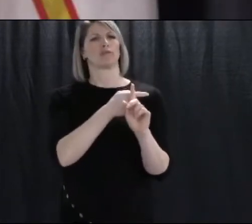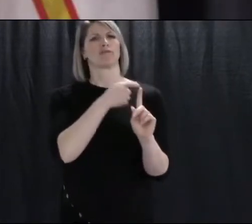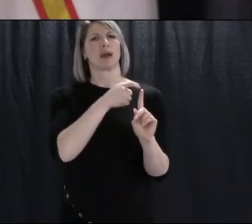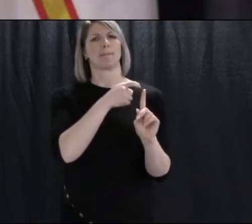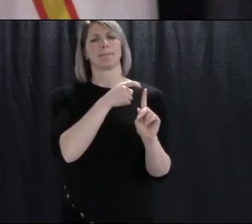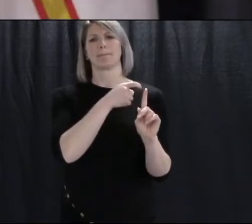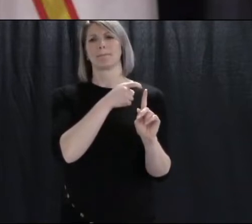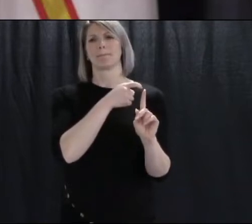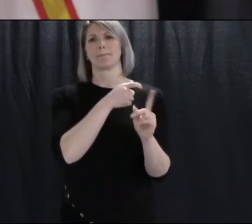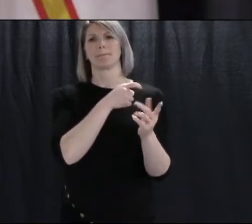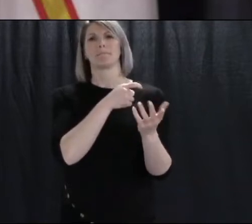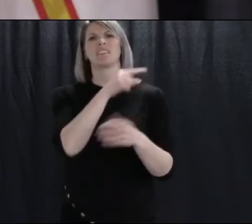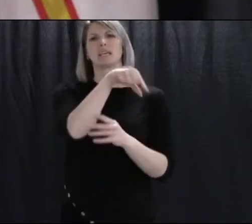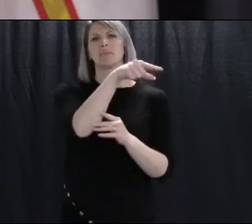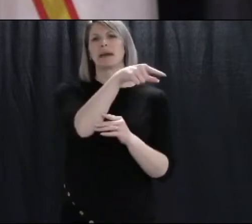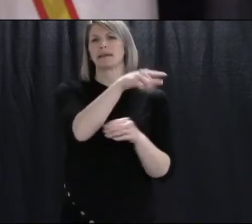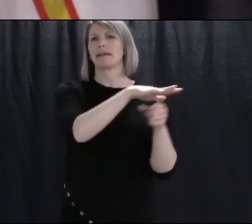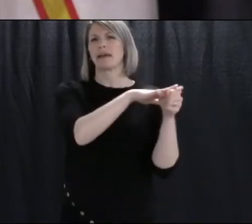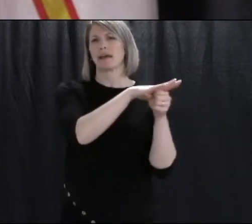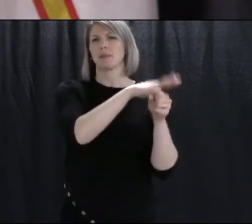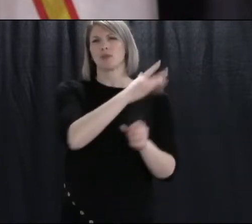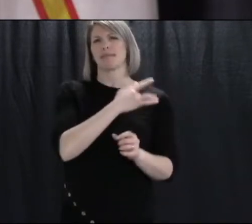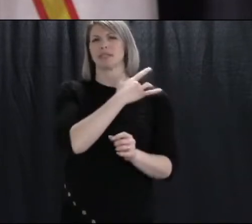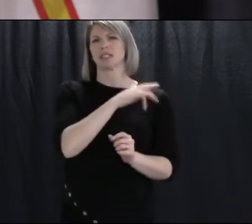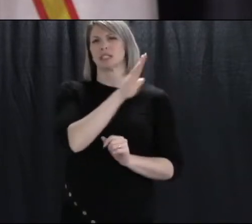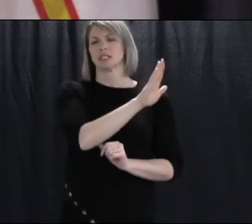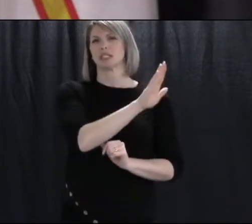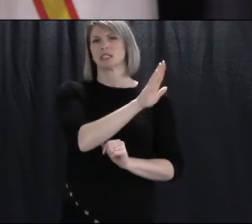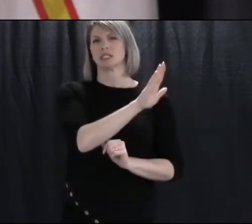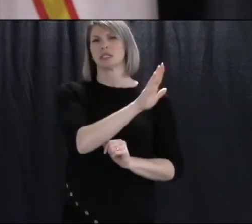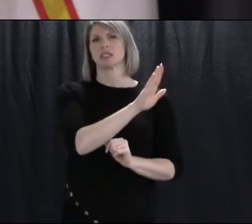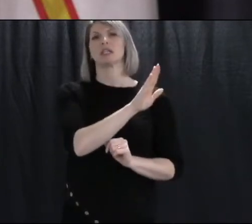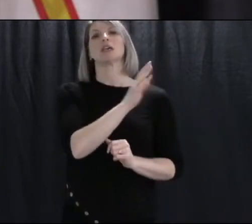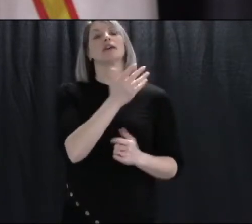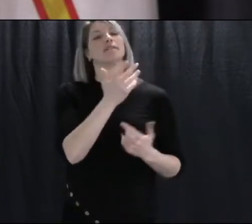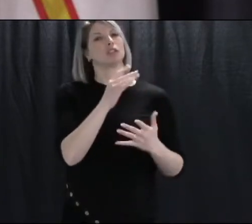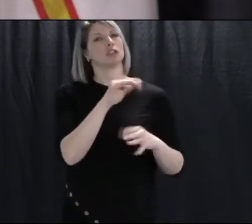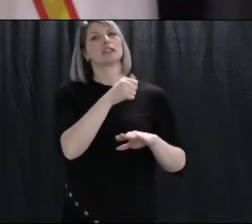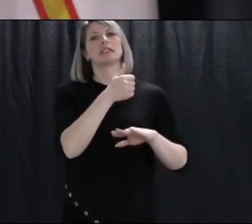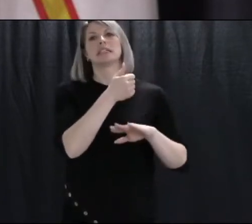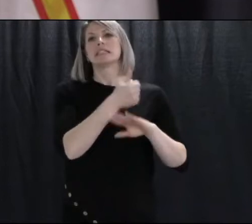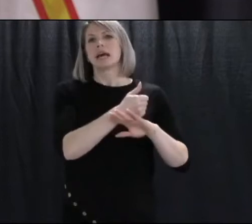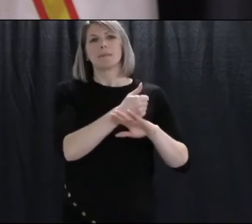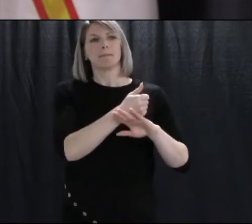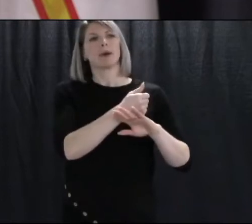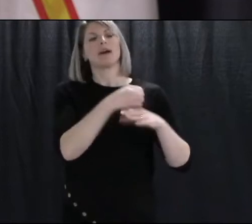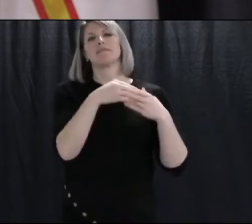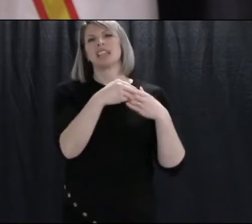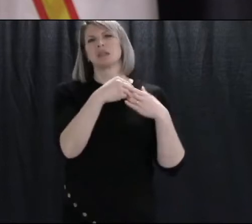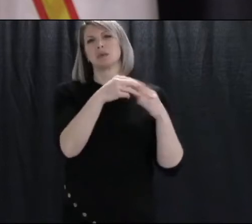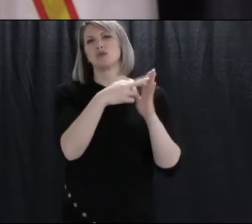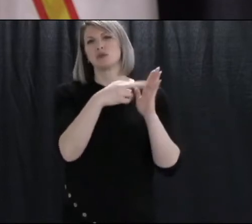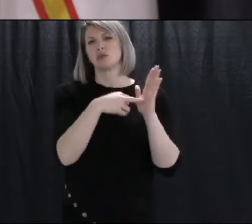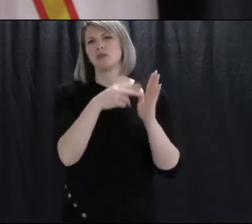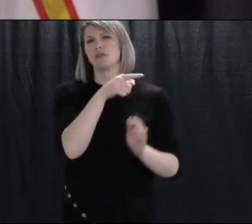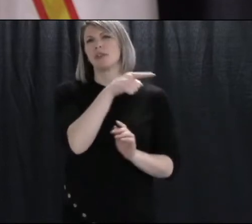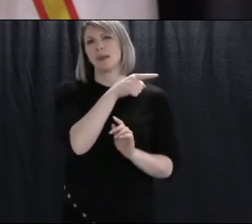some sites in the Quebec side. And so the provisions that have been put in place for that area is that they would come